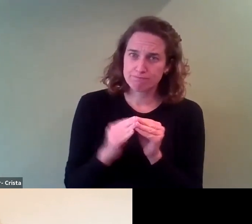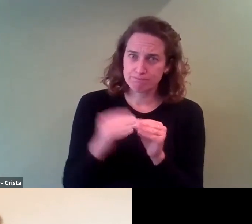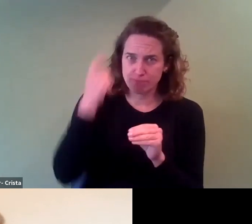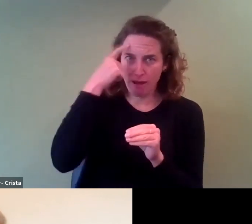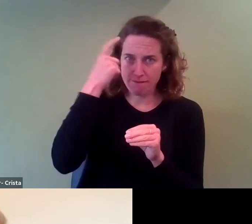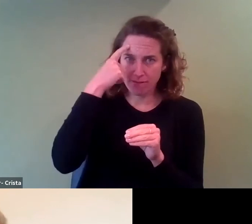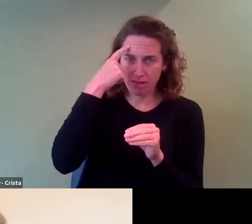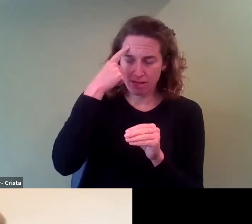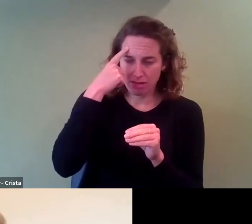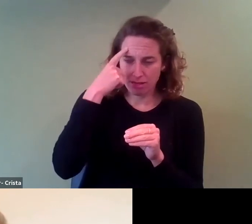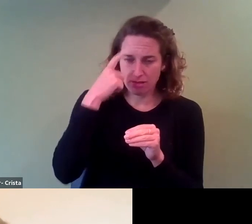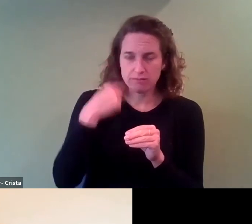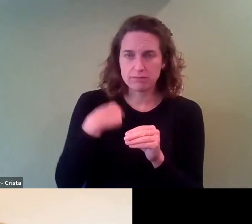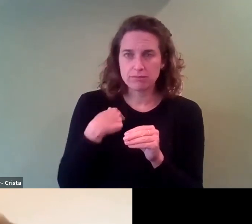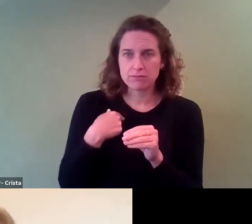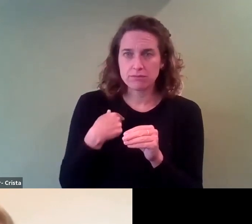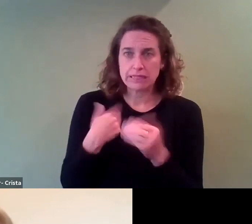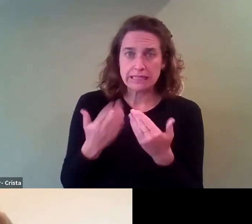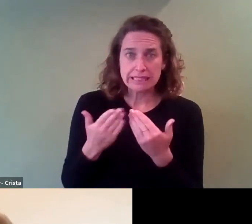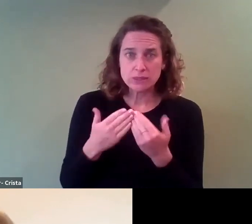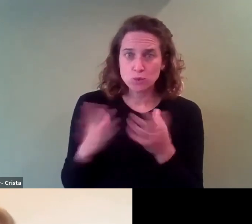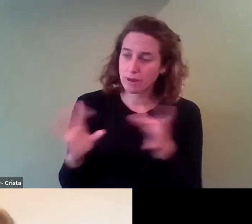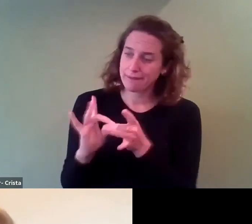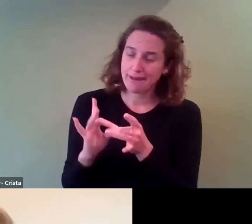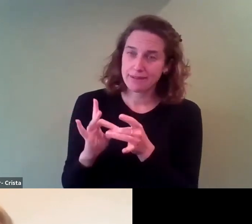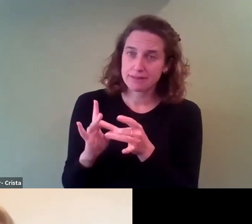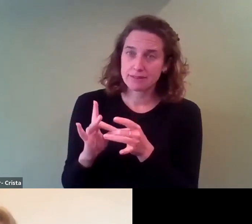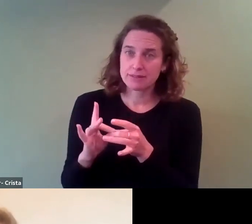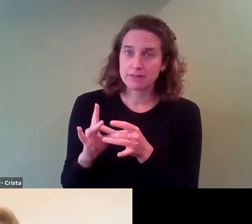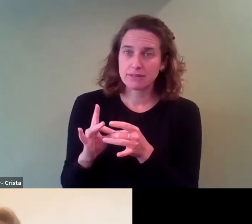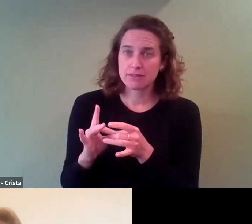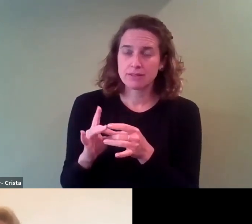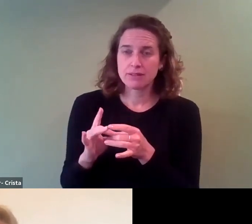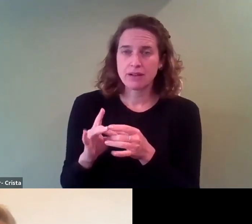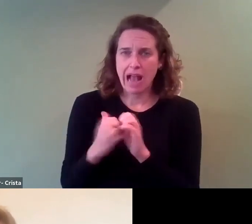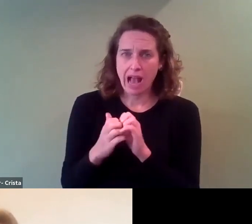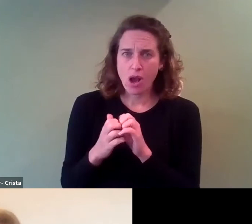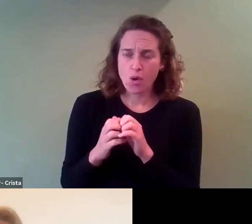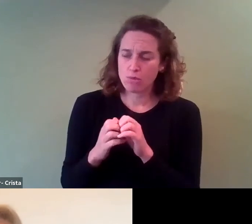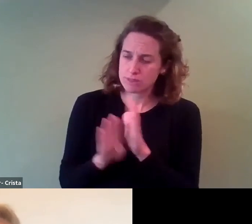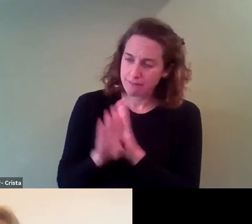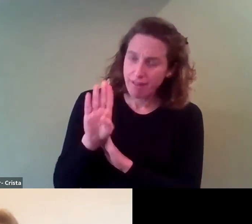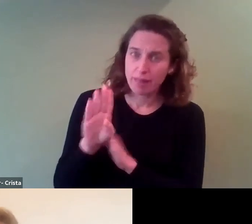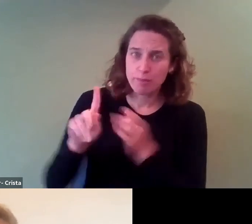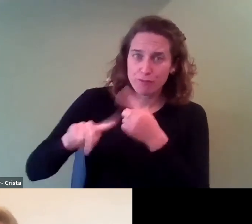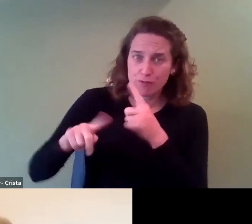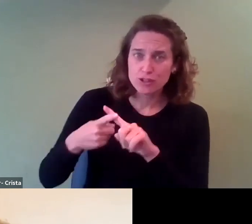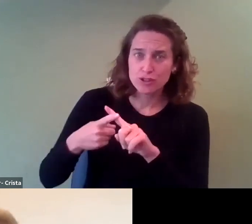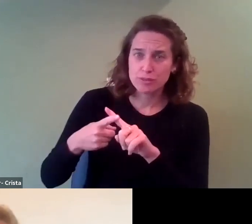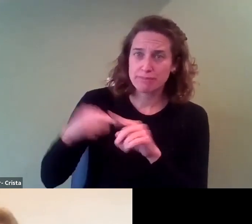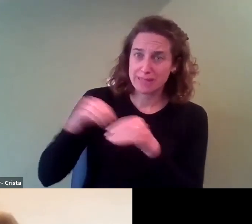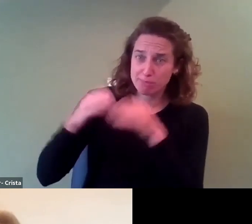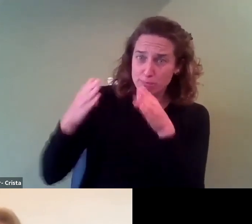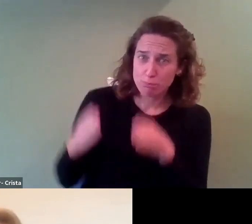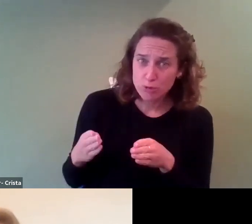just follow and connect. It's in real life, it's much harder to develop a close relationship, authentic relationship